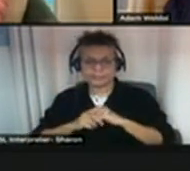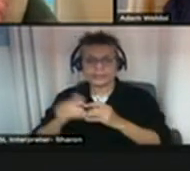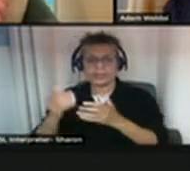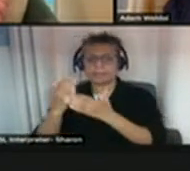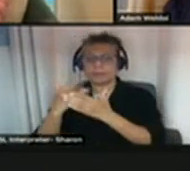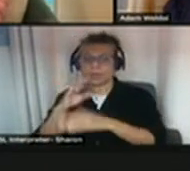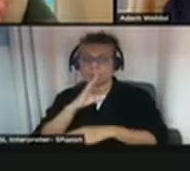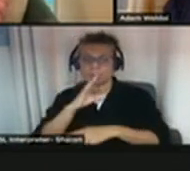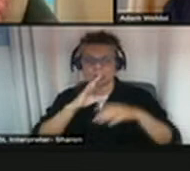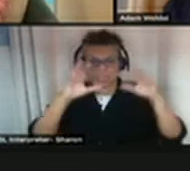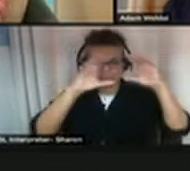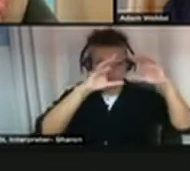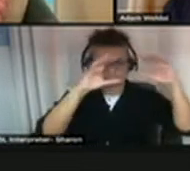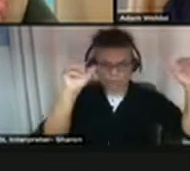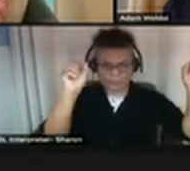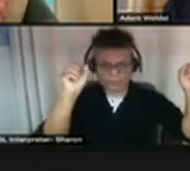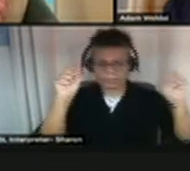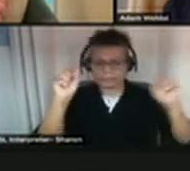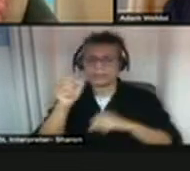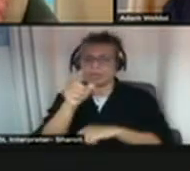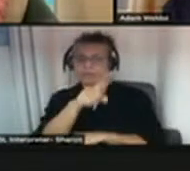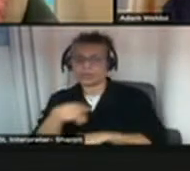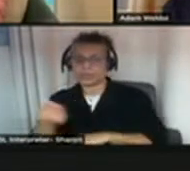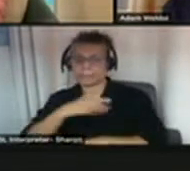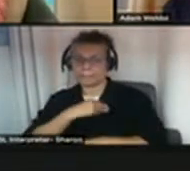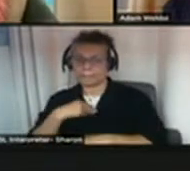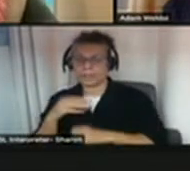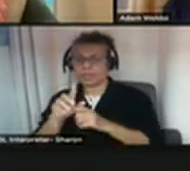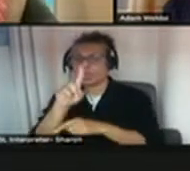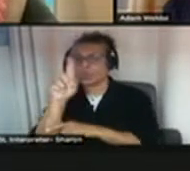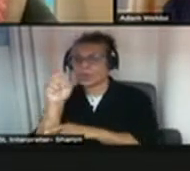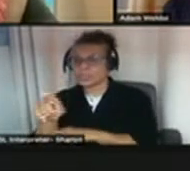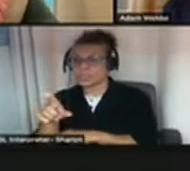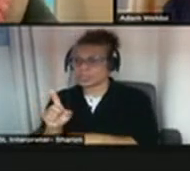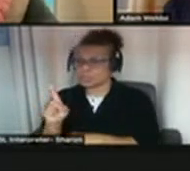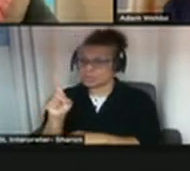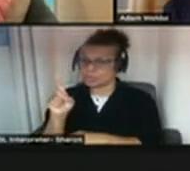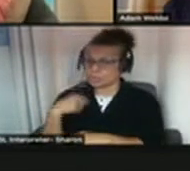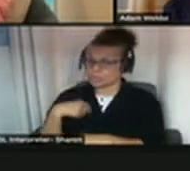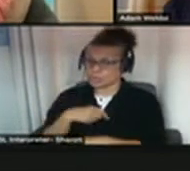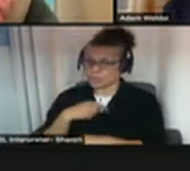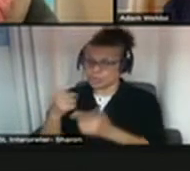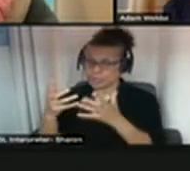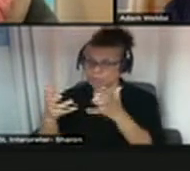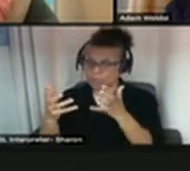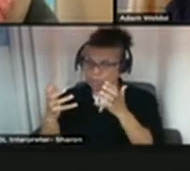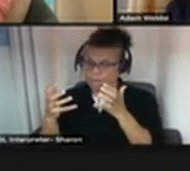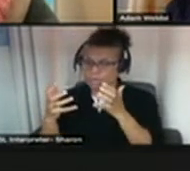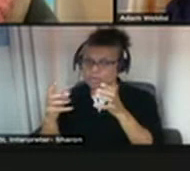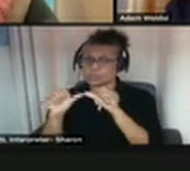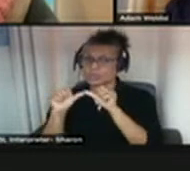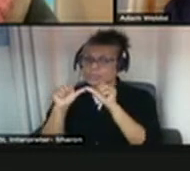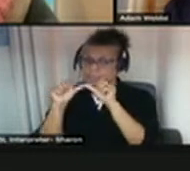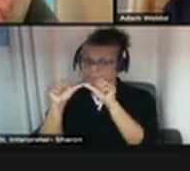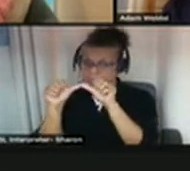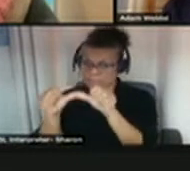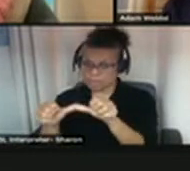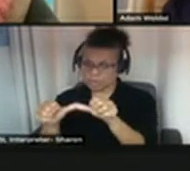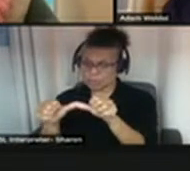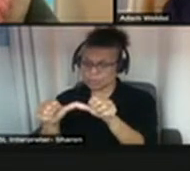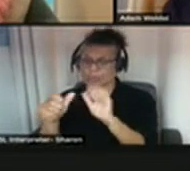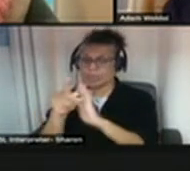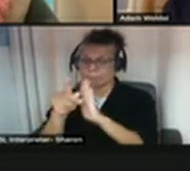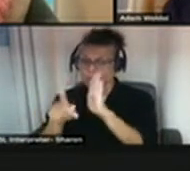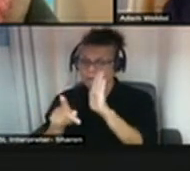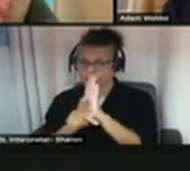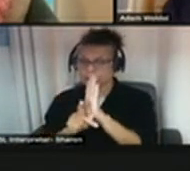superintendent, for the members, the question this evening is whether or not we want to continue with the policy